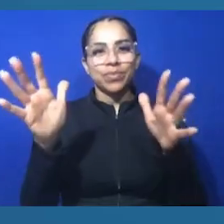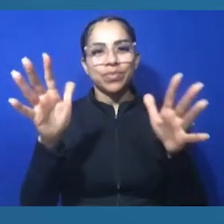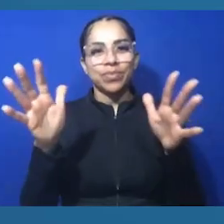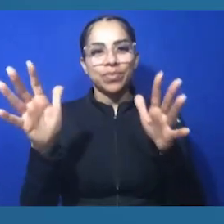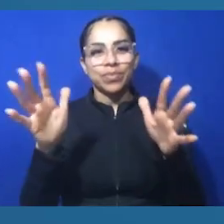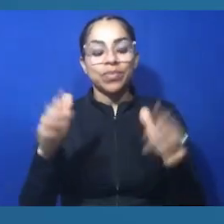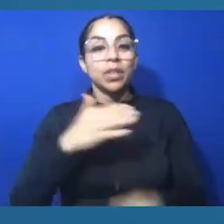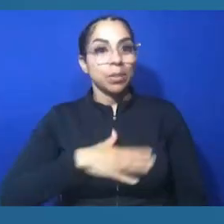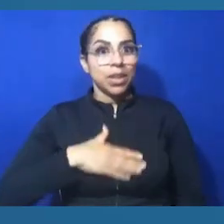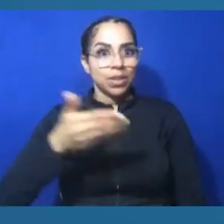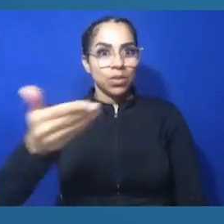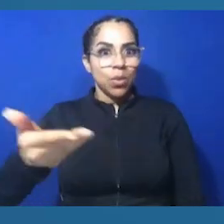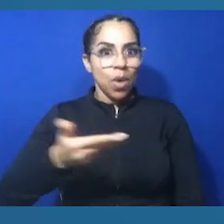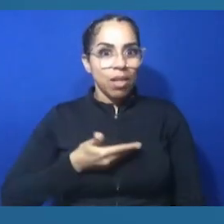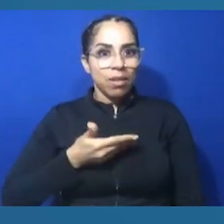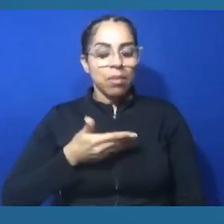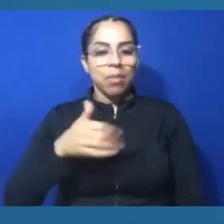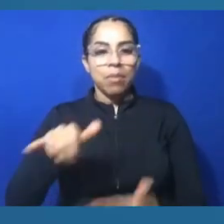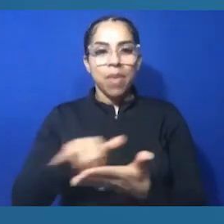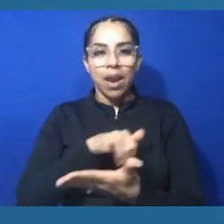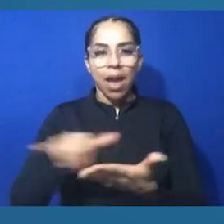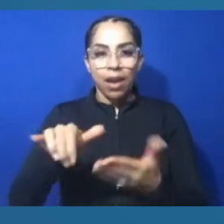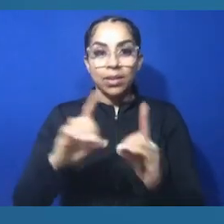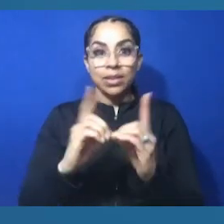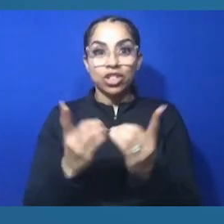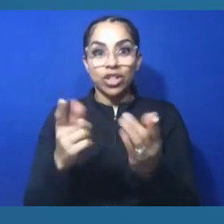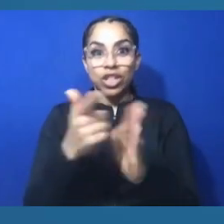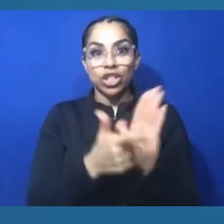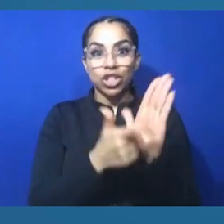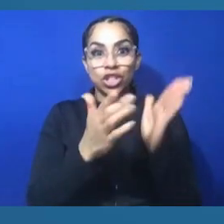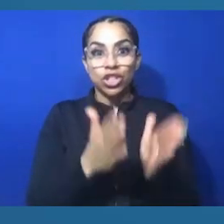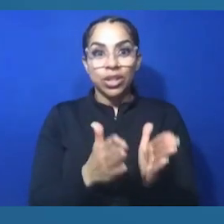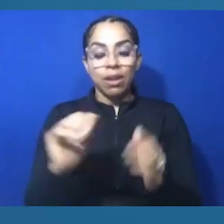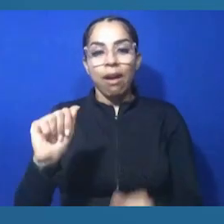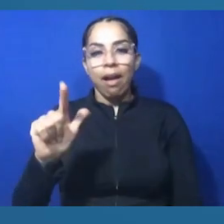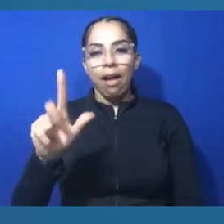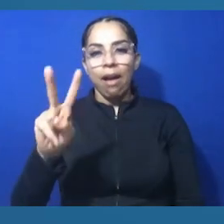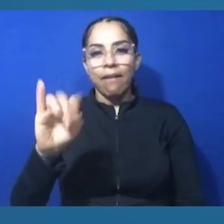Please welcome Manhattan District Attorney Alvin Bragg.